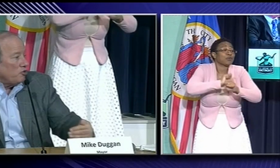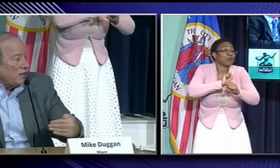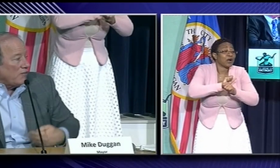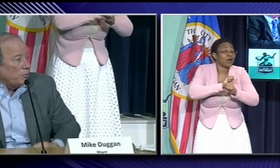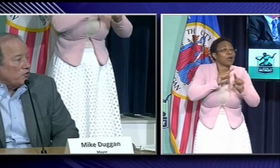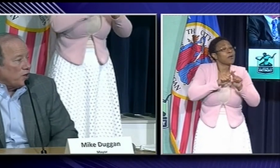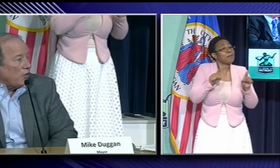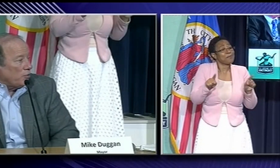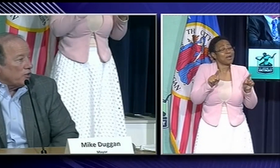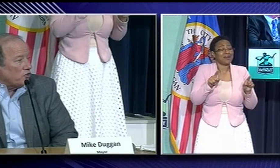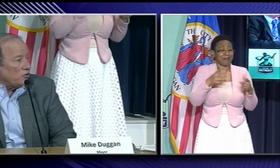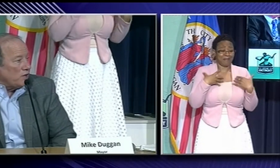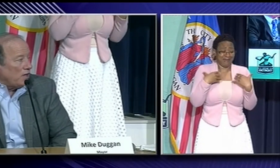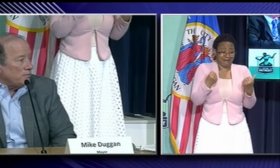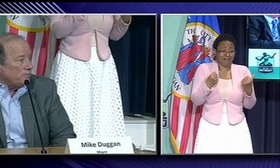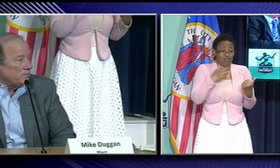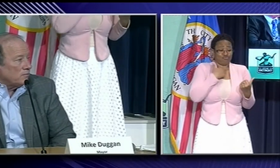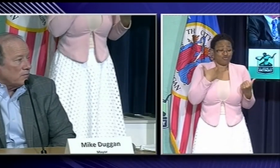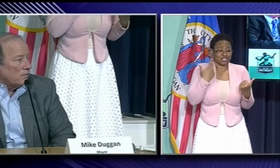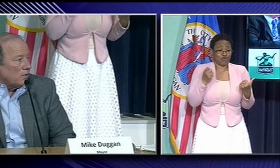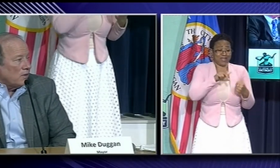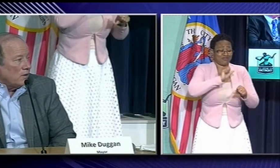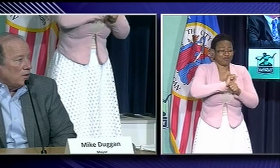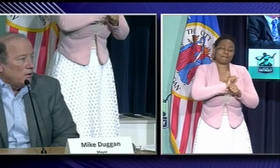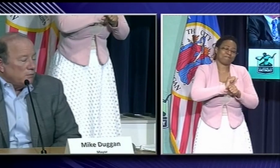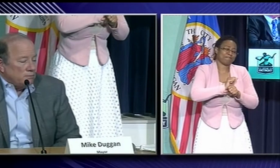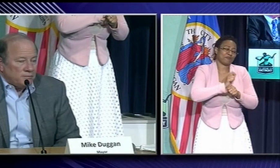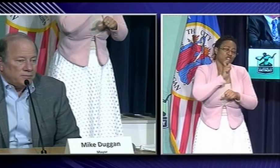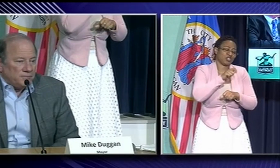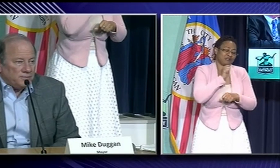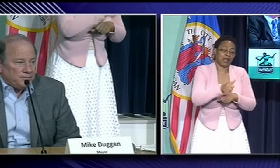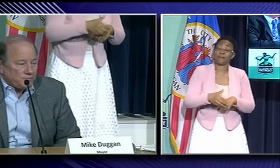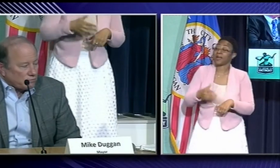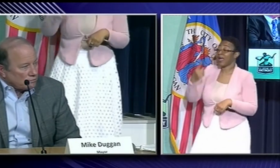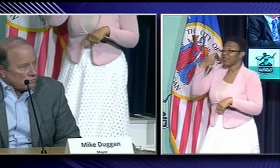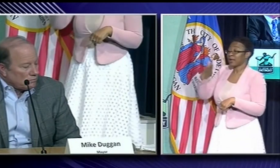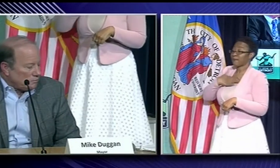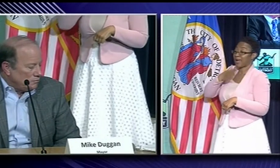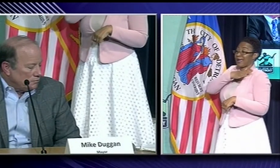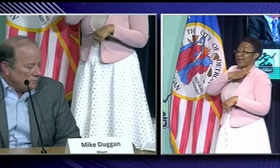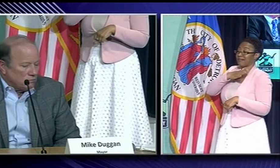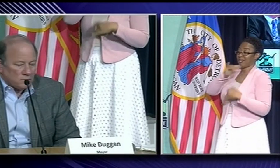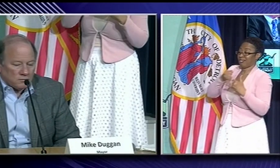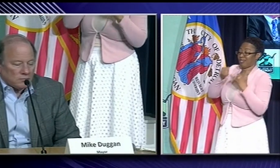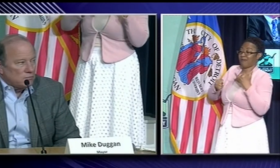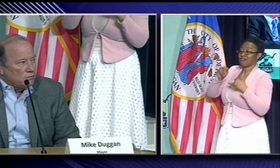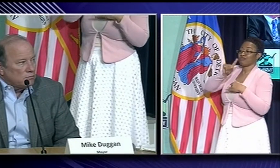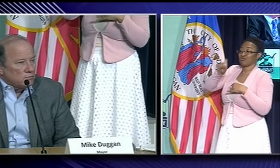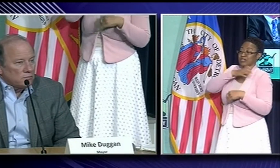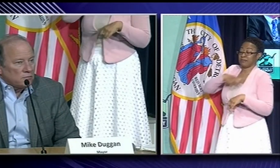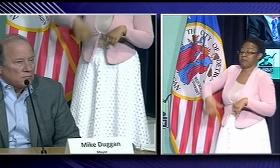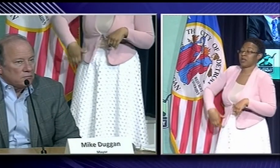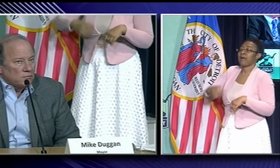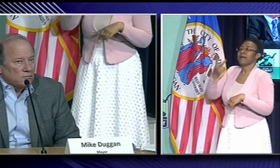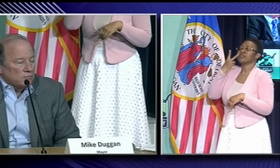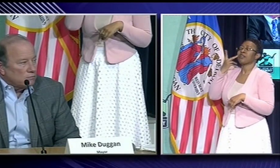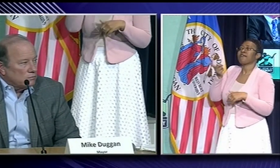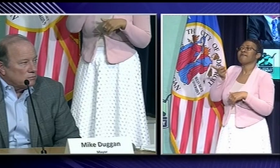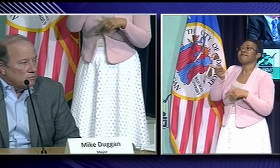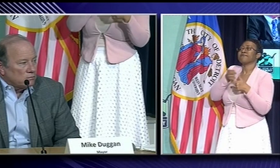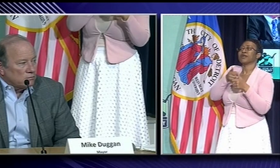but you shouldn't have to put your health at risk to do that. Okay, and I think this is my last question, Your Honor. I saw that first responders